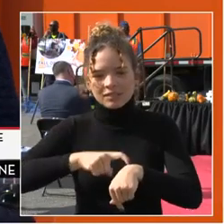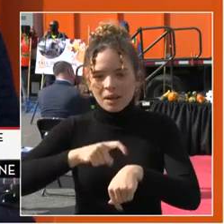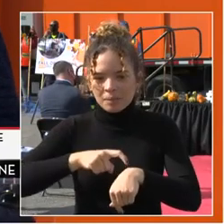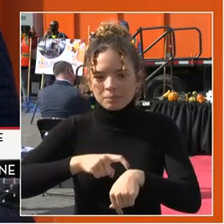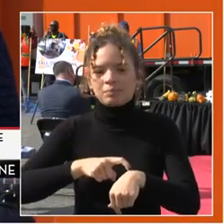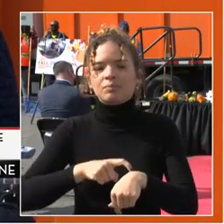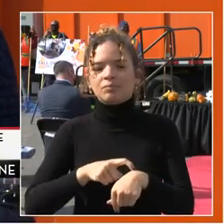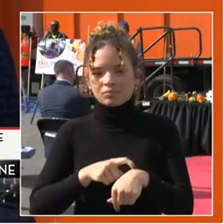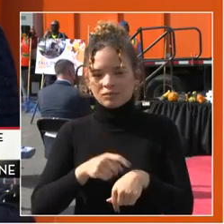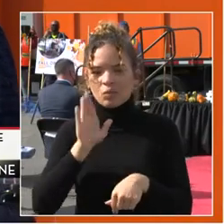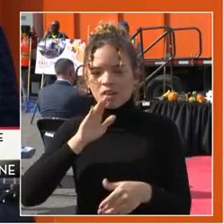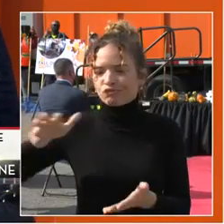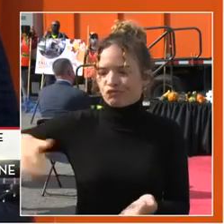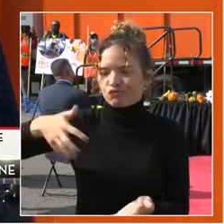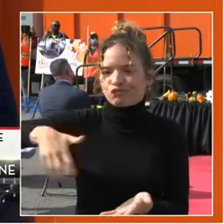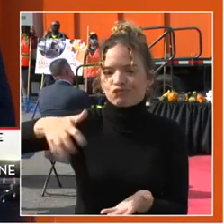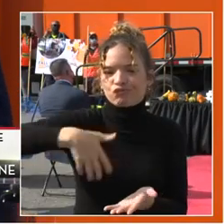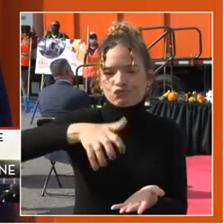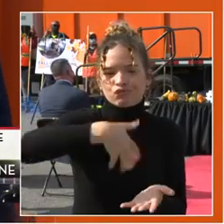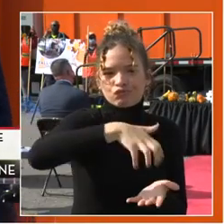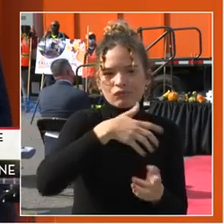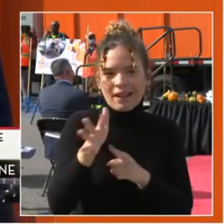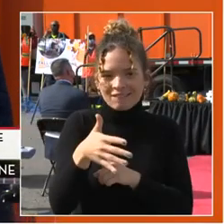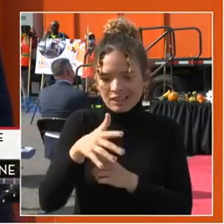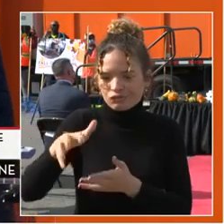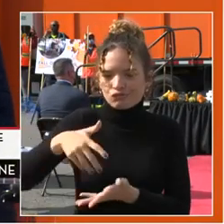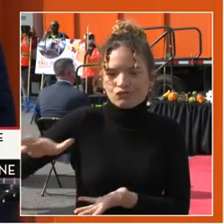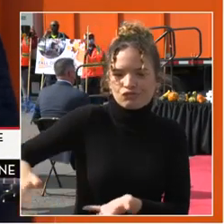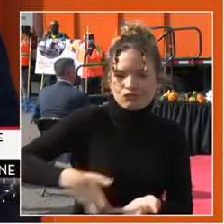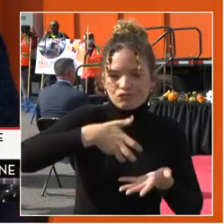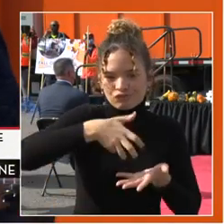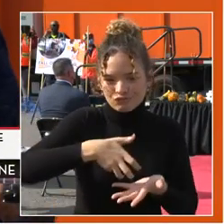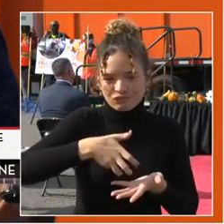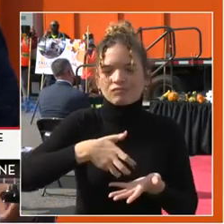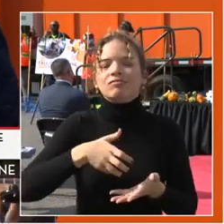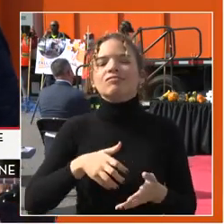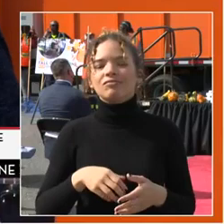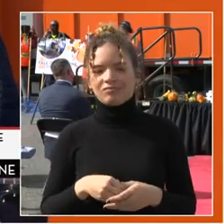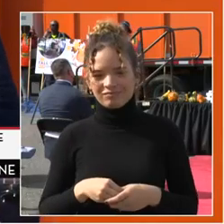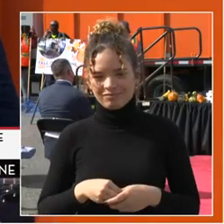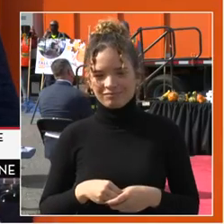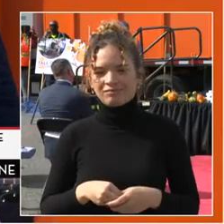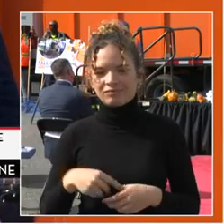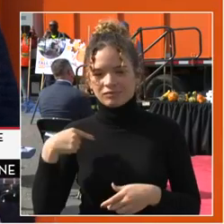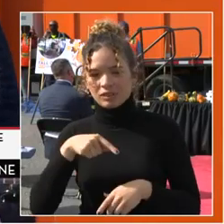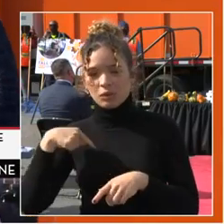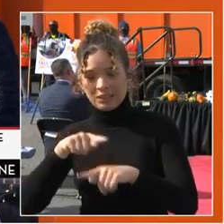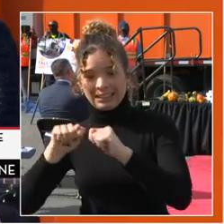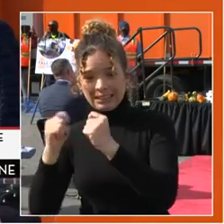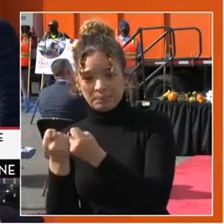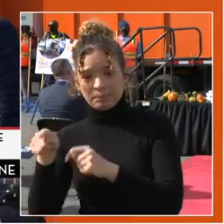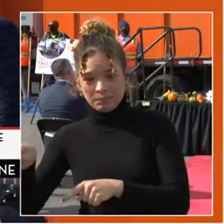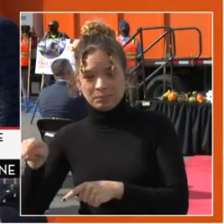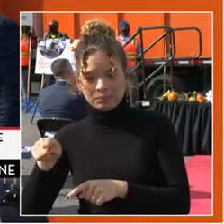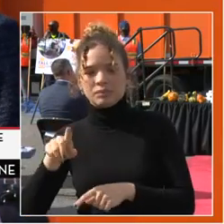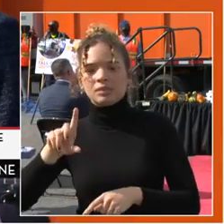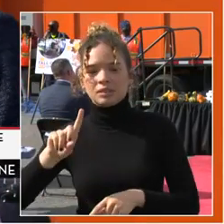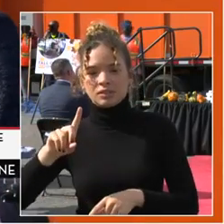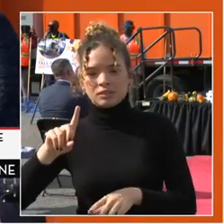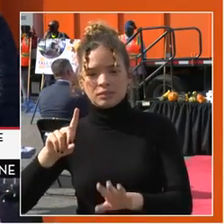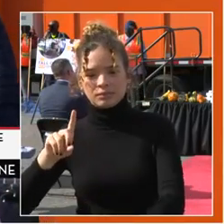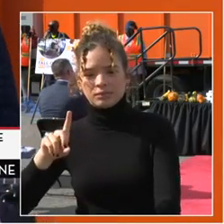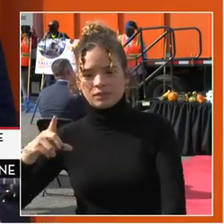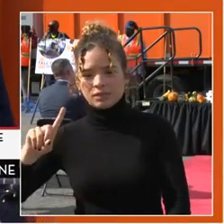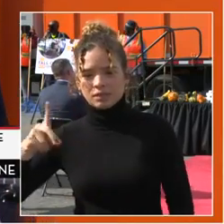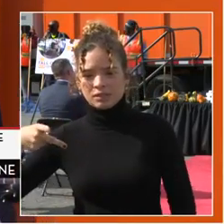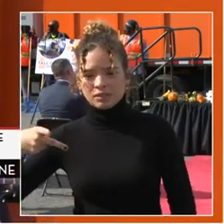box so that our teams from DPW can come by and take care of it. We also want to